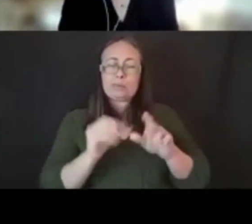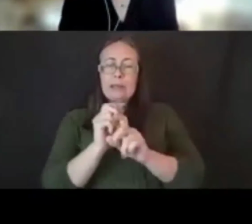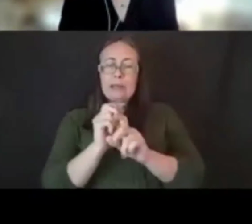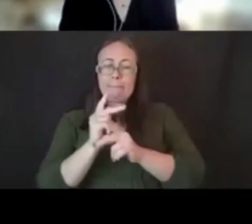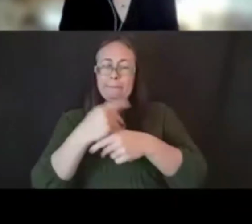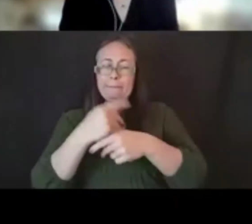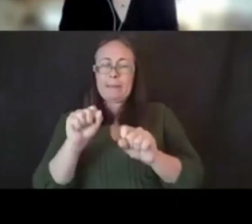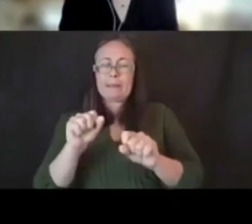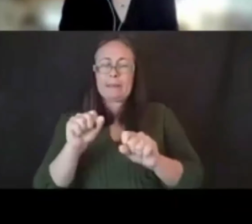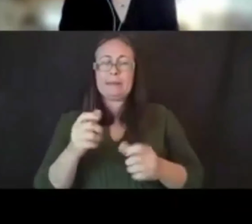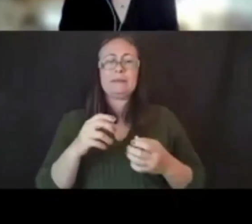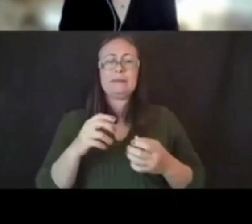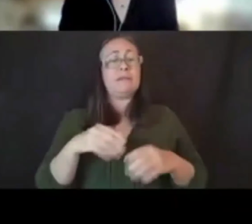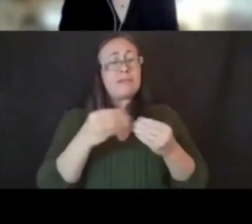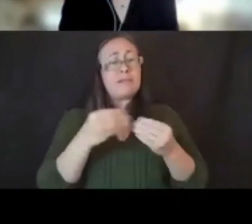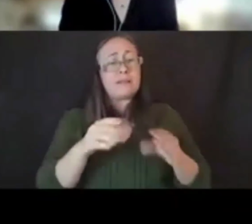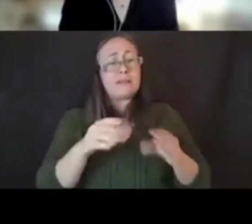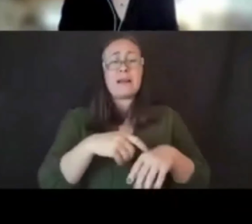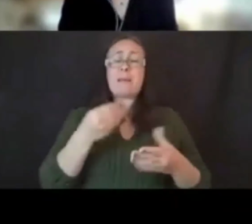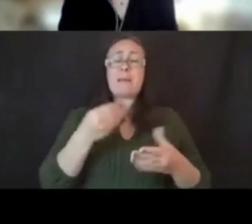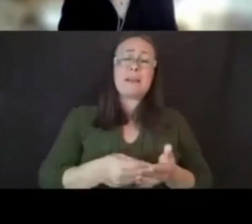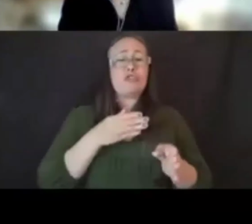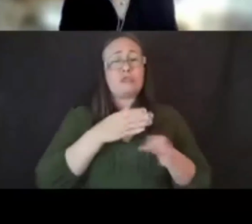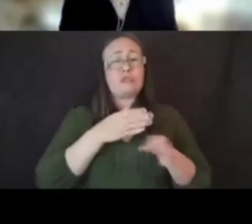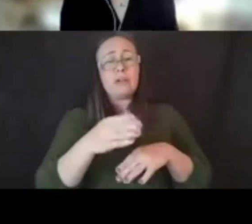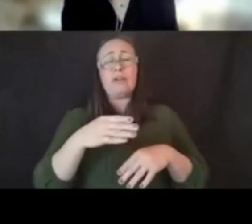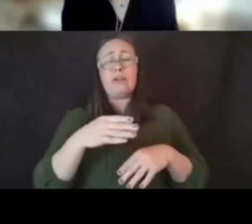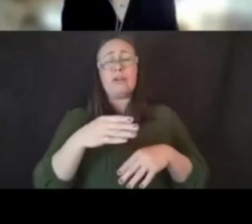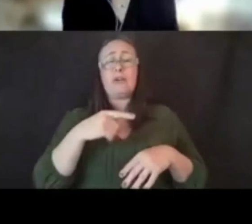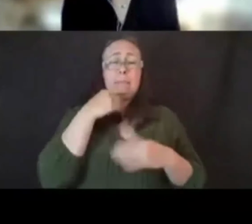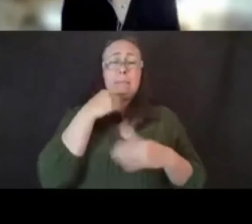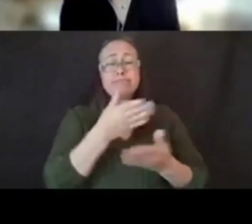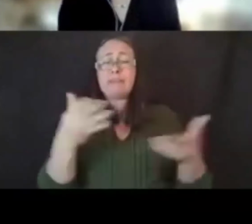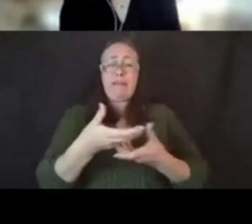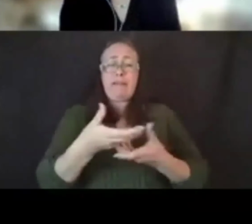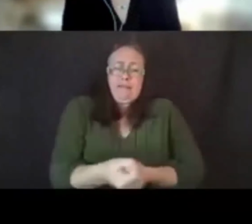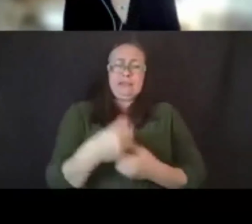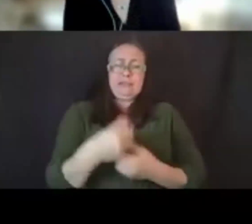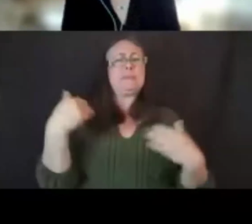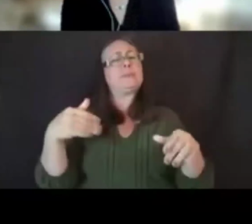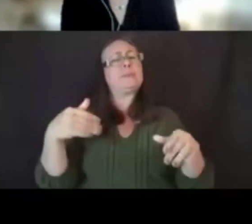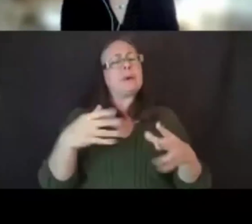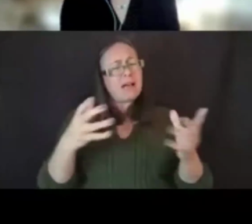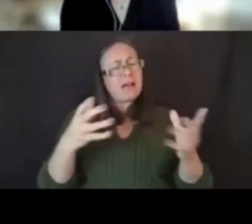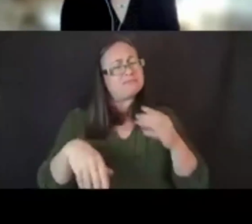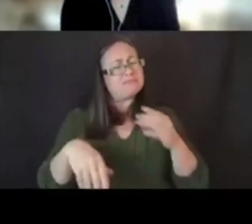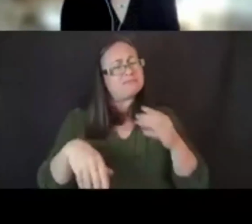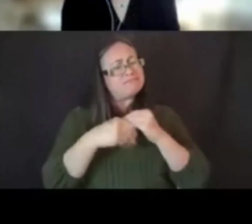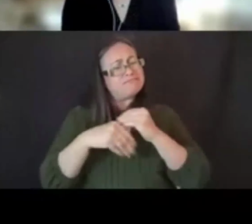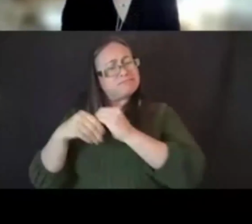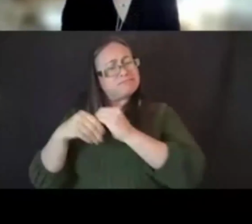of time, money, careers, and public confidence. And there's a lot of collateral damage when things cannot be